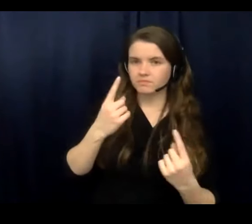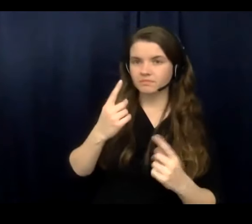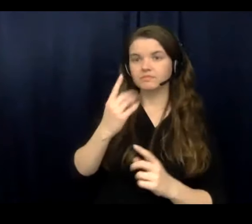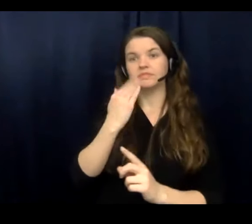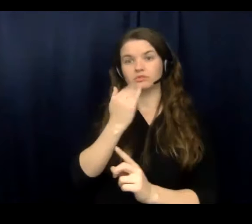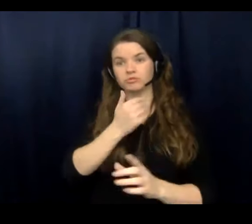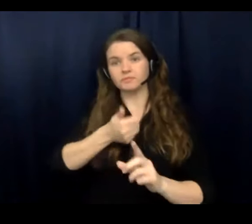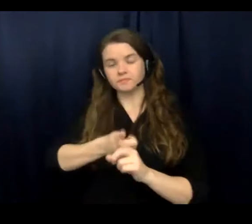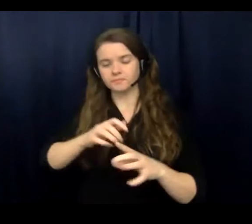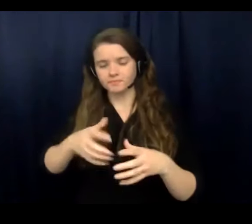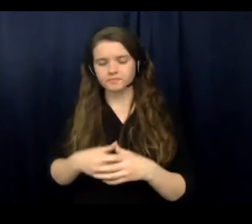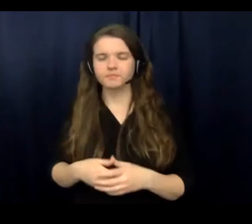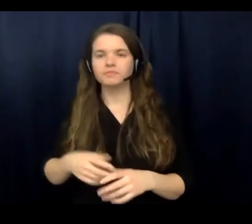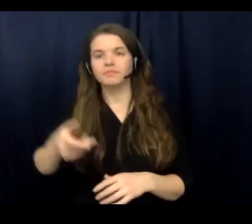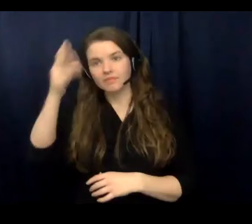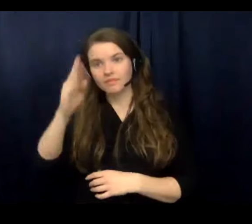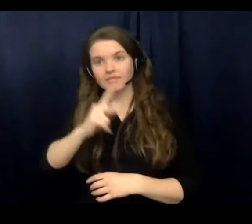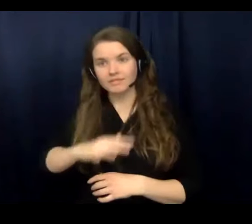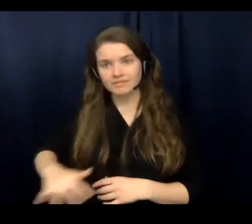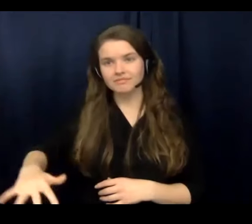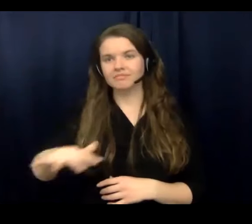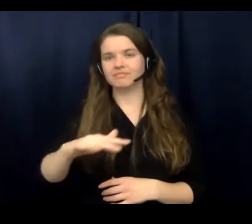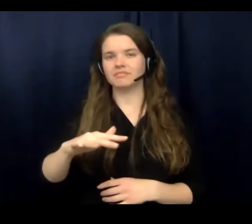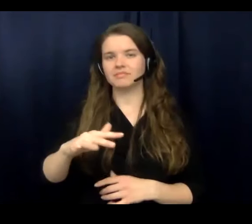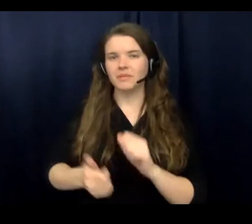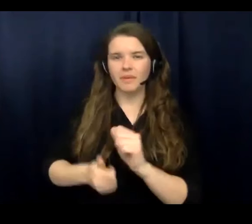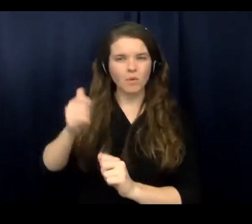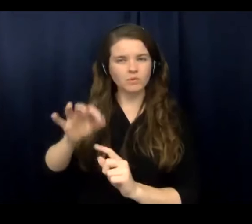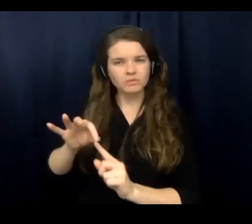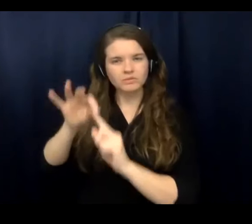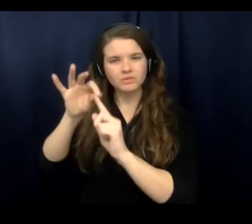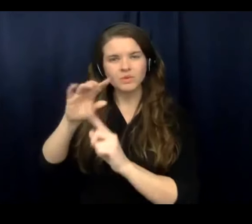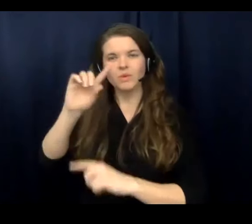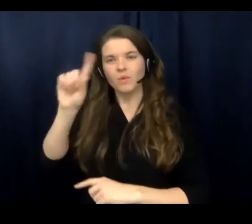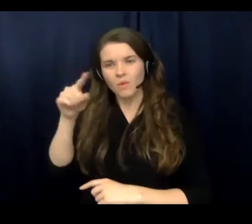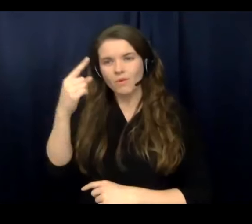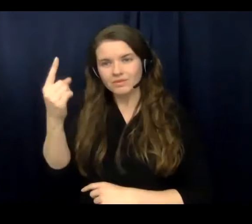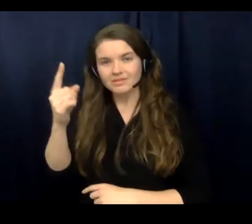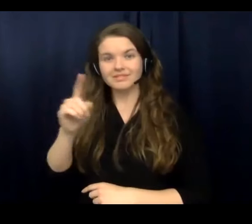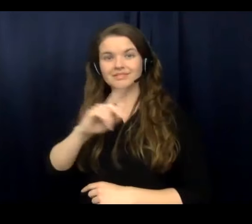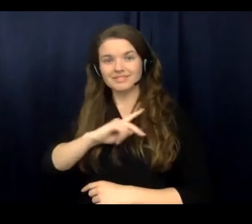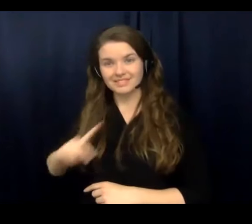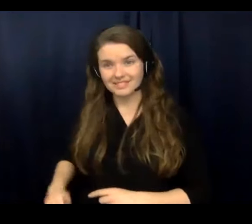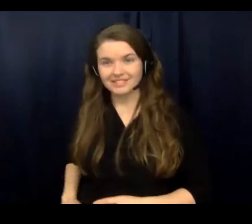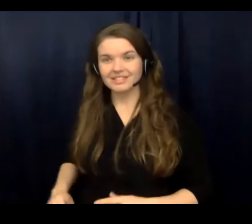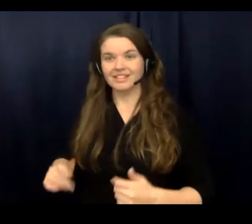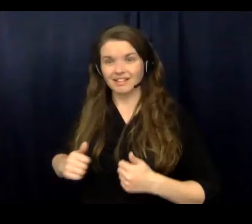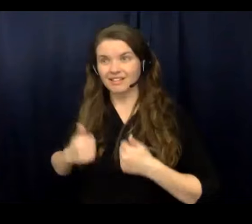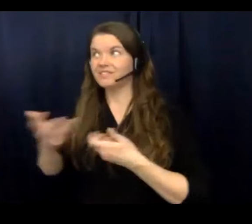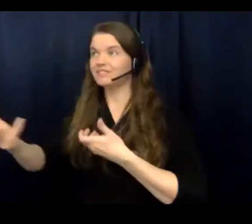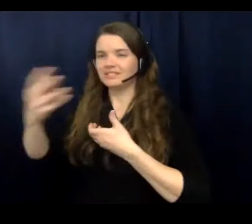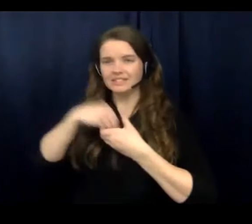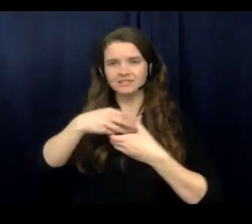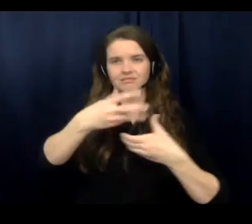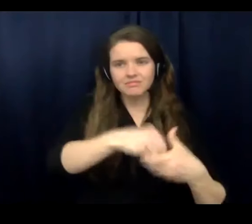God's kingdom is the most unique kingdom, the only one where the king lives in his subjects. But you see, the disciples were lost